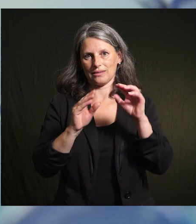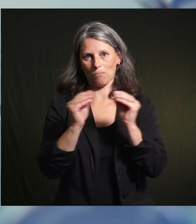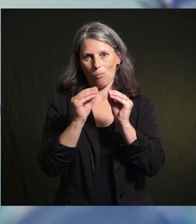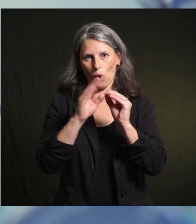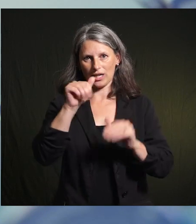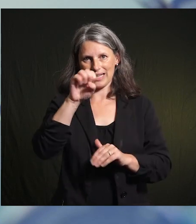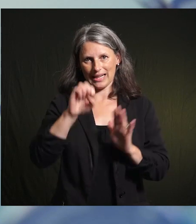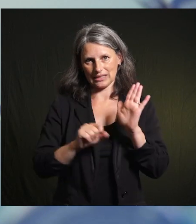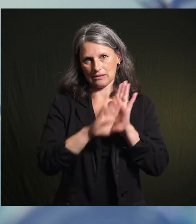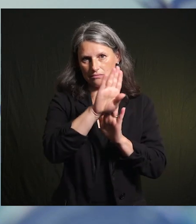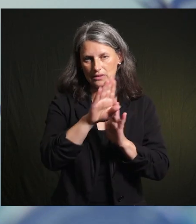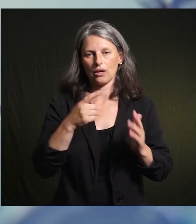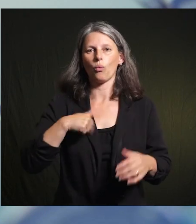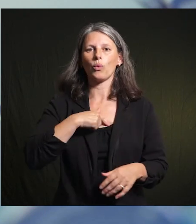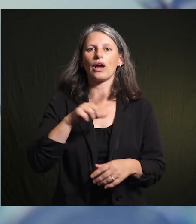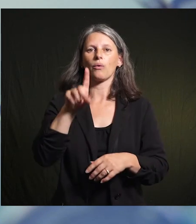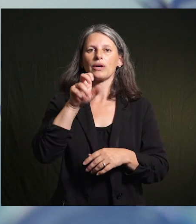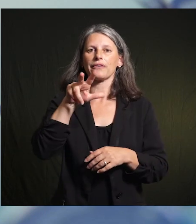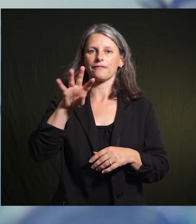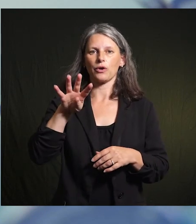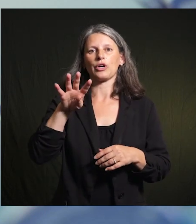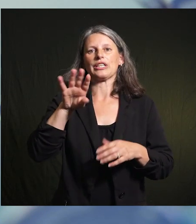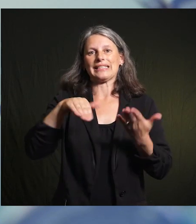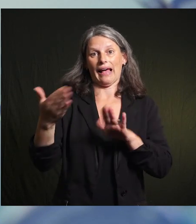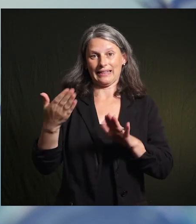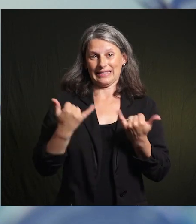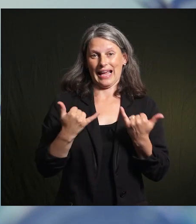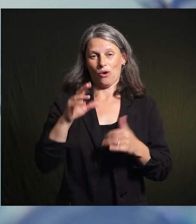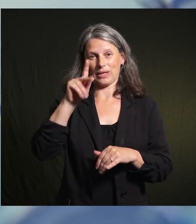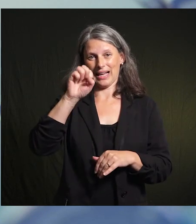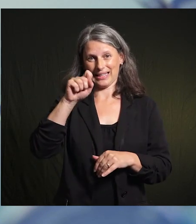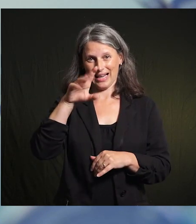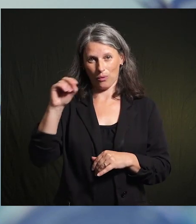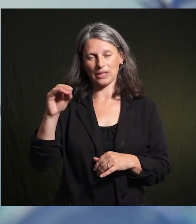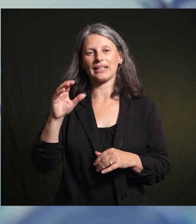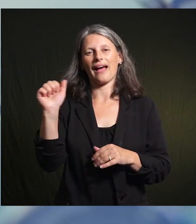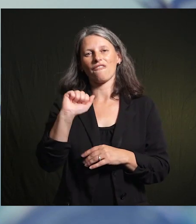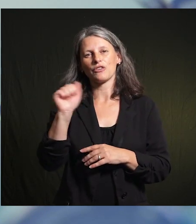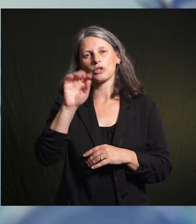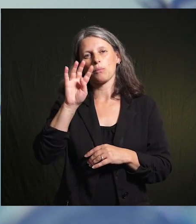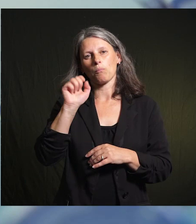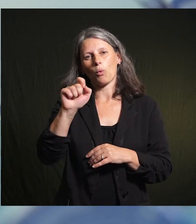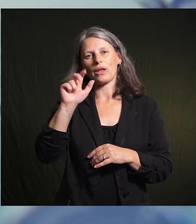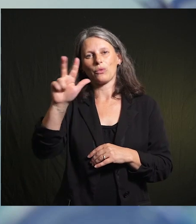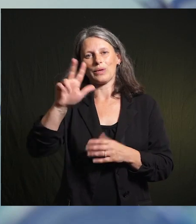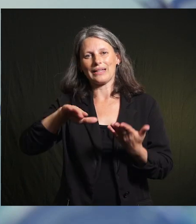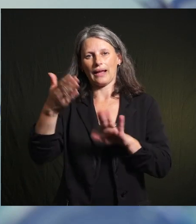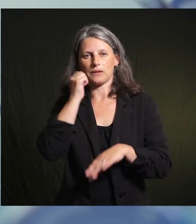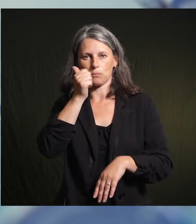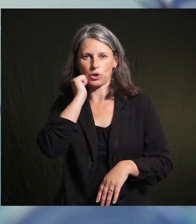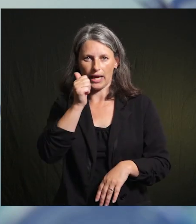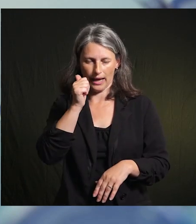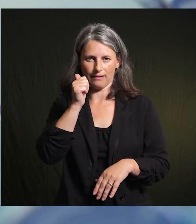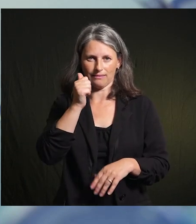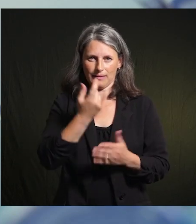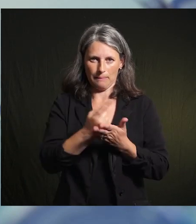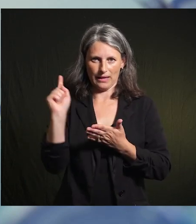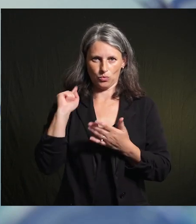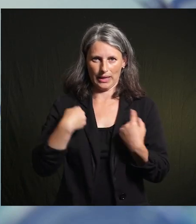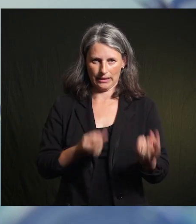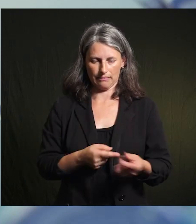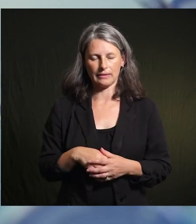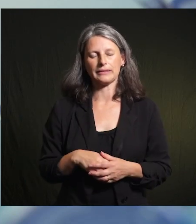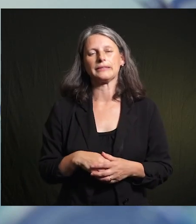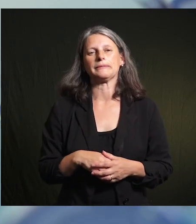at 134 deaths right now in Kent County. We're seeing an average of 0.3 deaths per day over the past week.